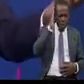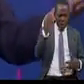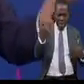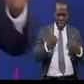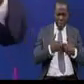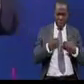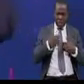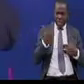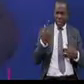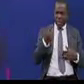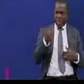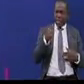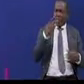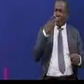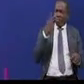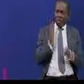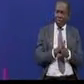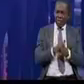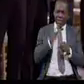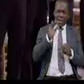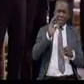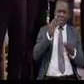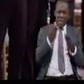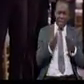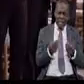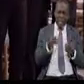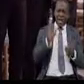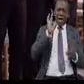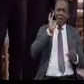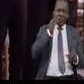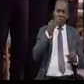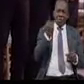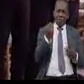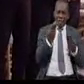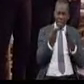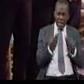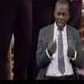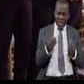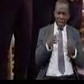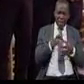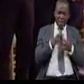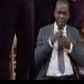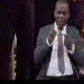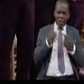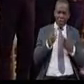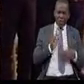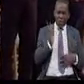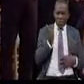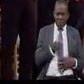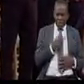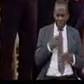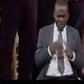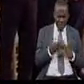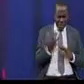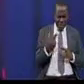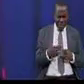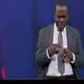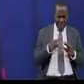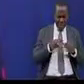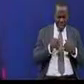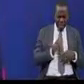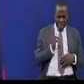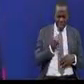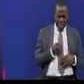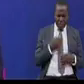the land now belongs to you. Lord, give something definite.